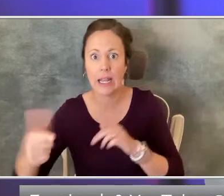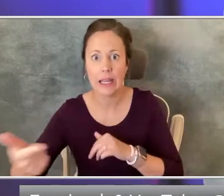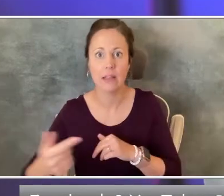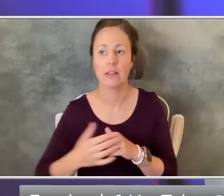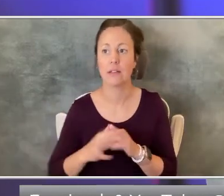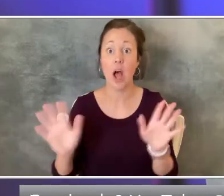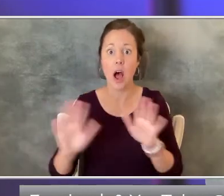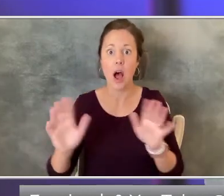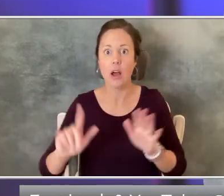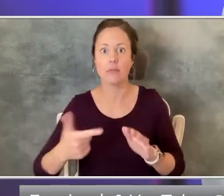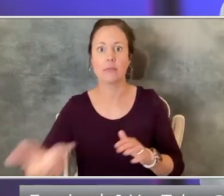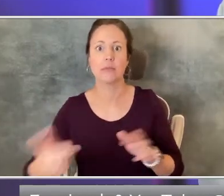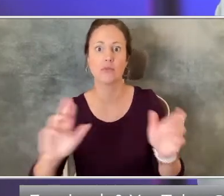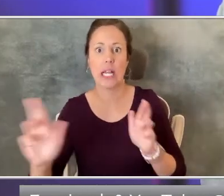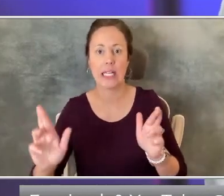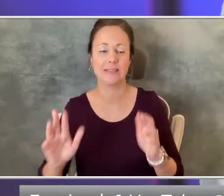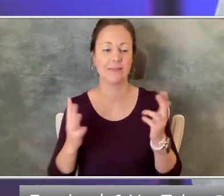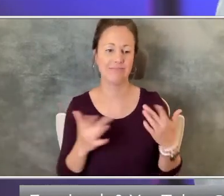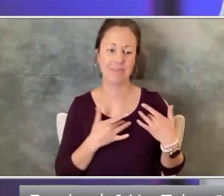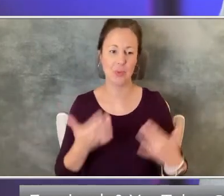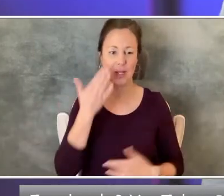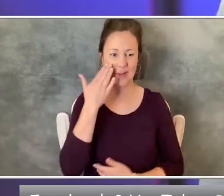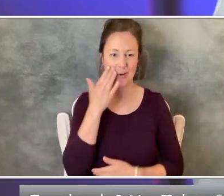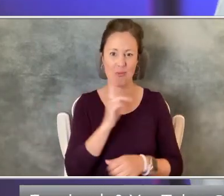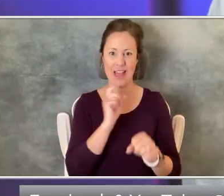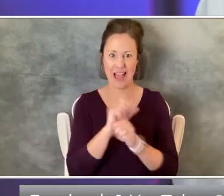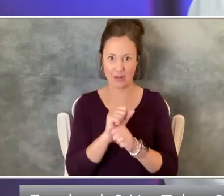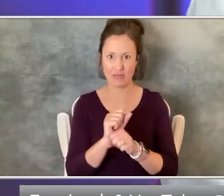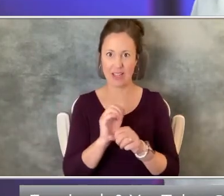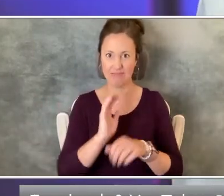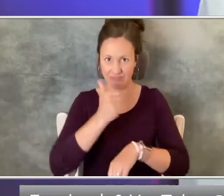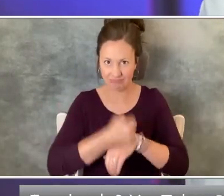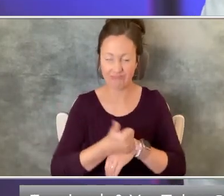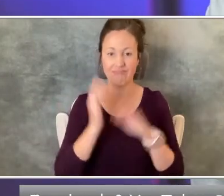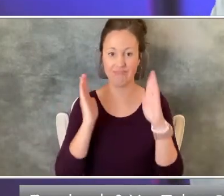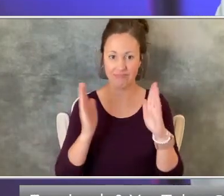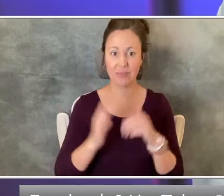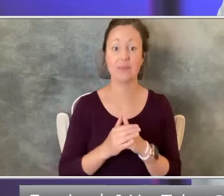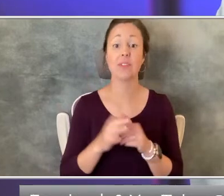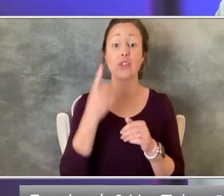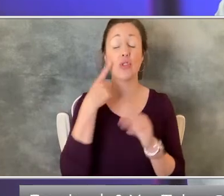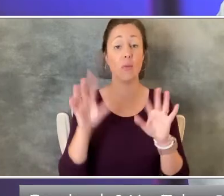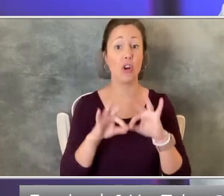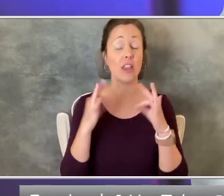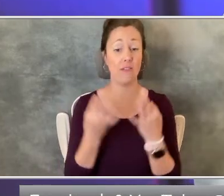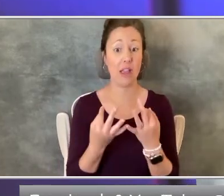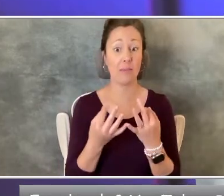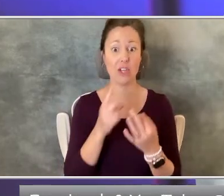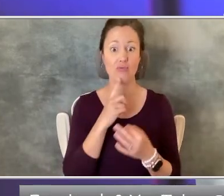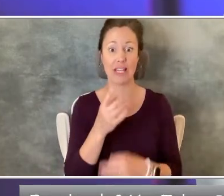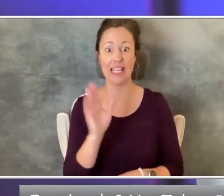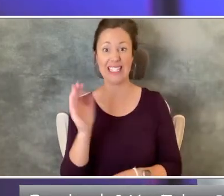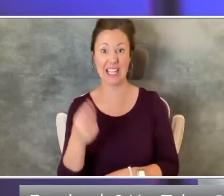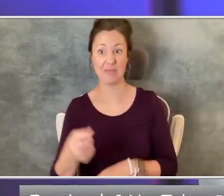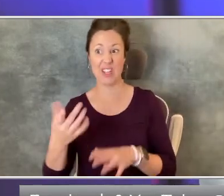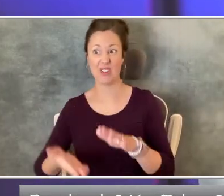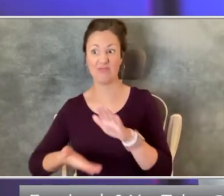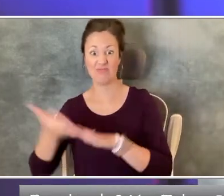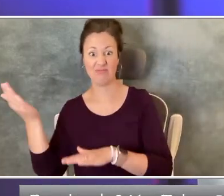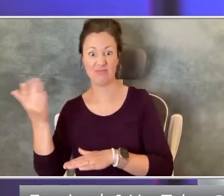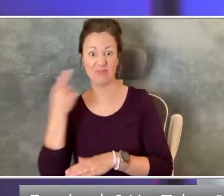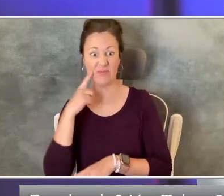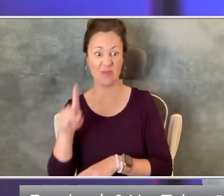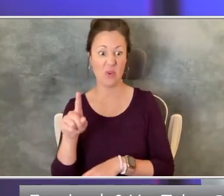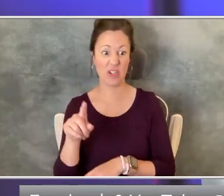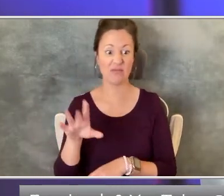when you know that you can actually set the time. So for the families, they're gone for quite a extended period of time. They can be gone for 8-10